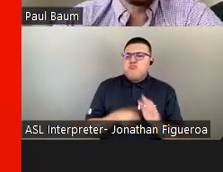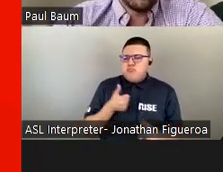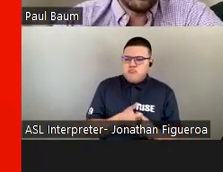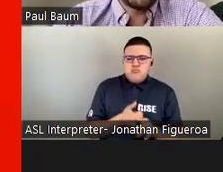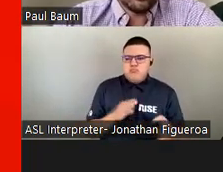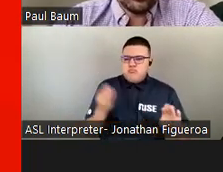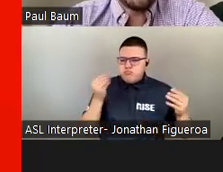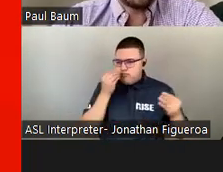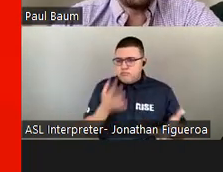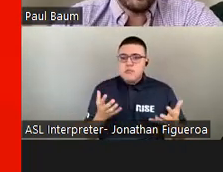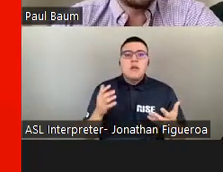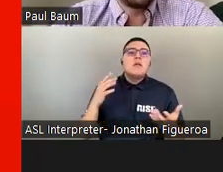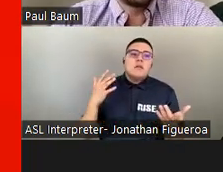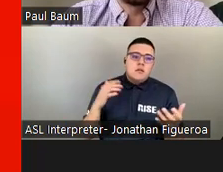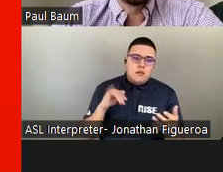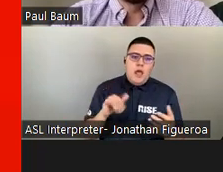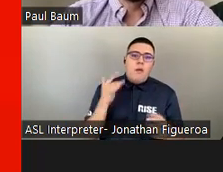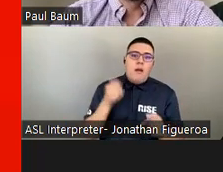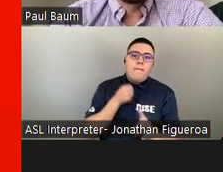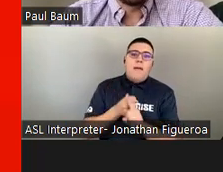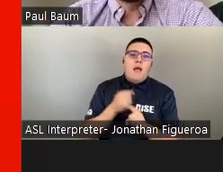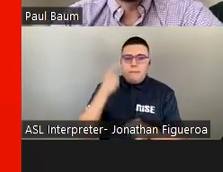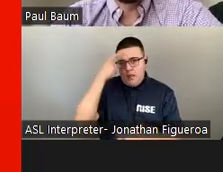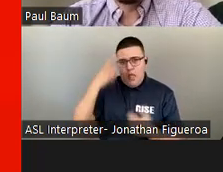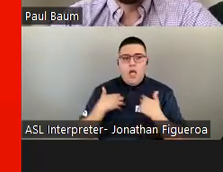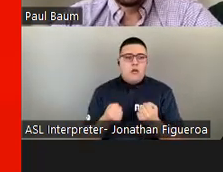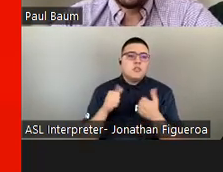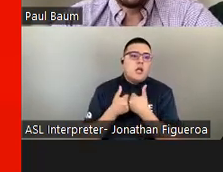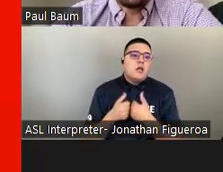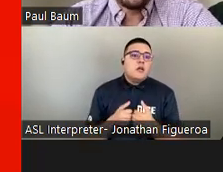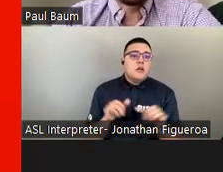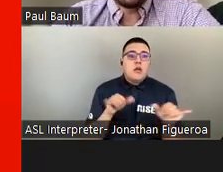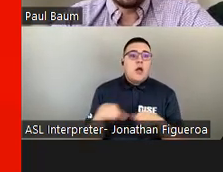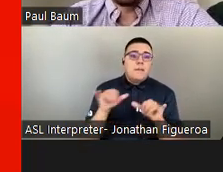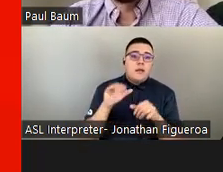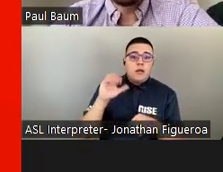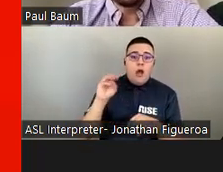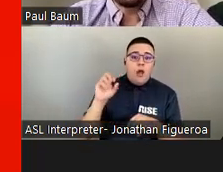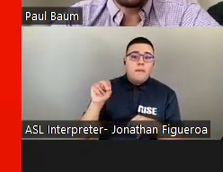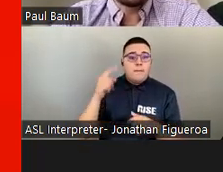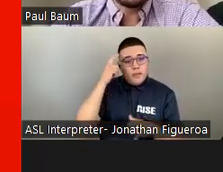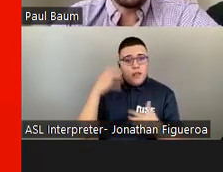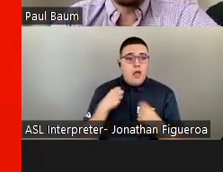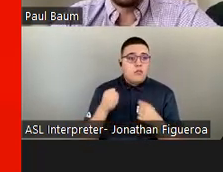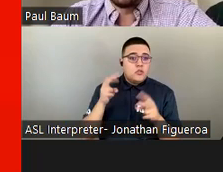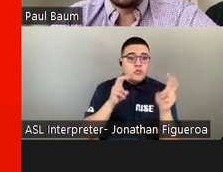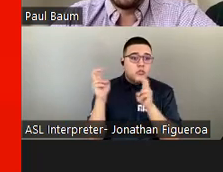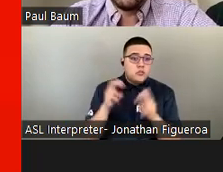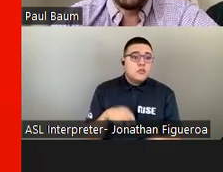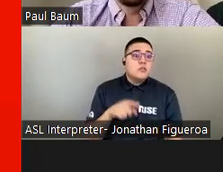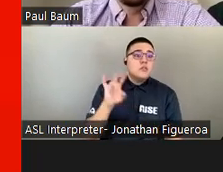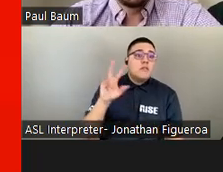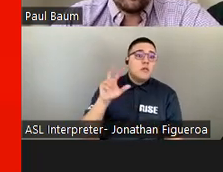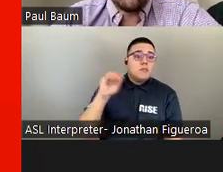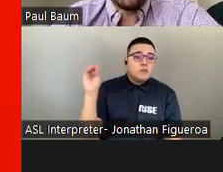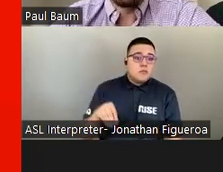also take impact in this. Common mental health issues include depression, anxiety. 73% of